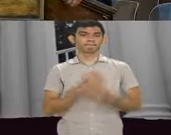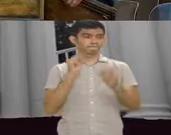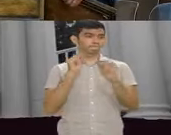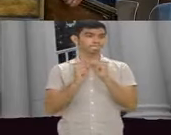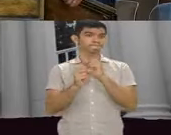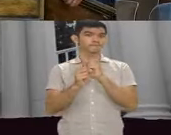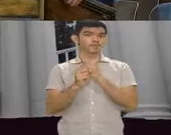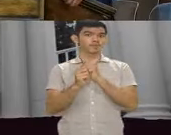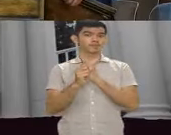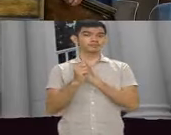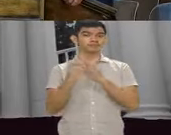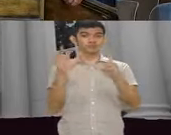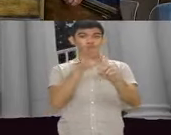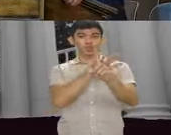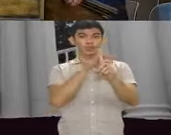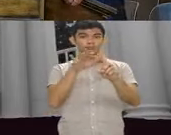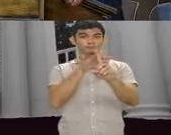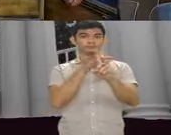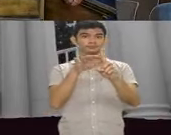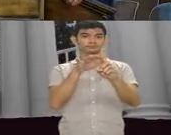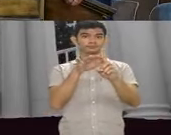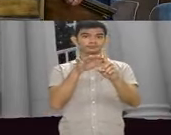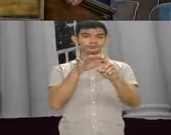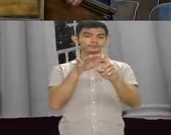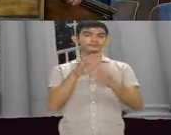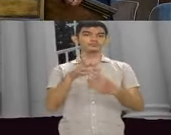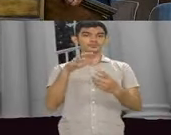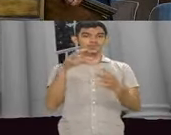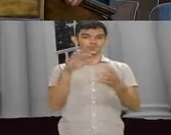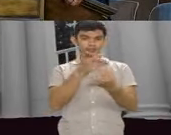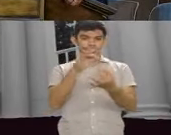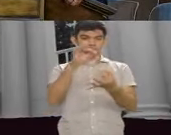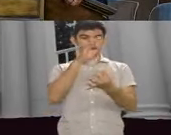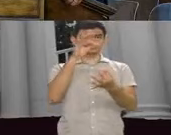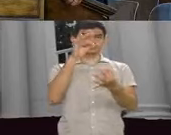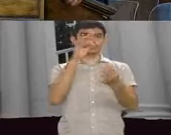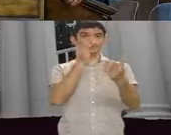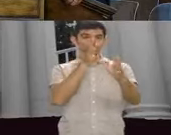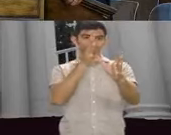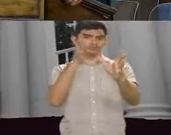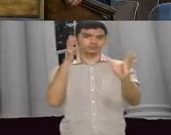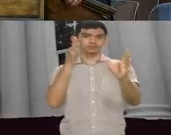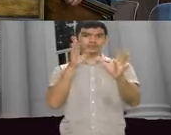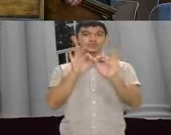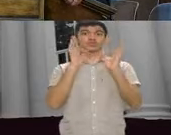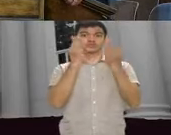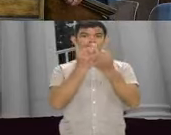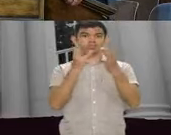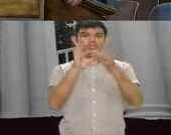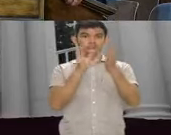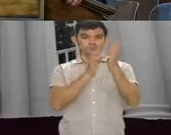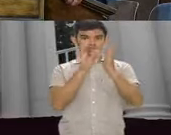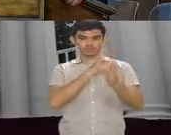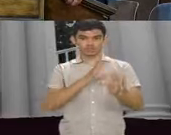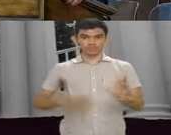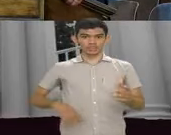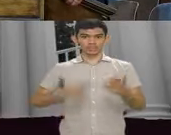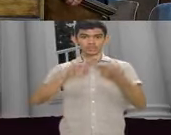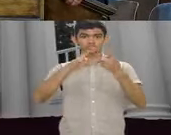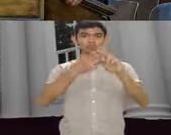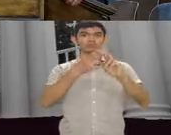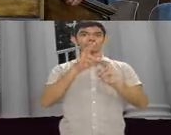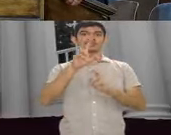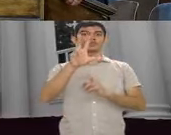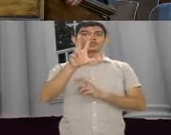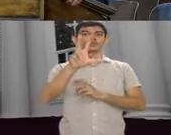So, we notice here the spiritual lineage of Christ, the supremacy of the spiritual family, and number three and